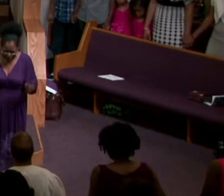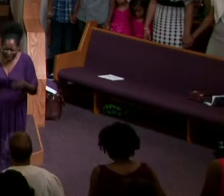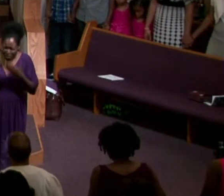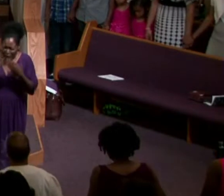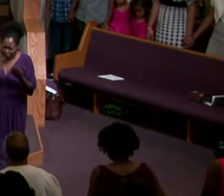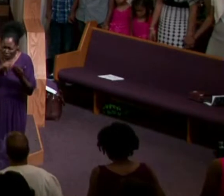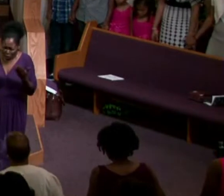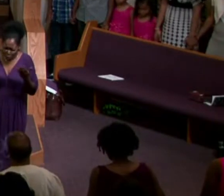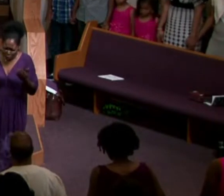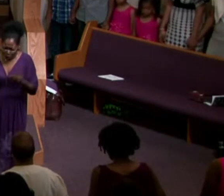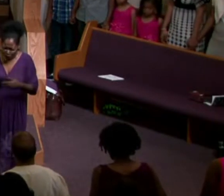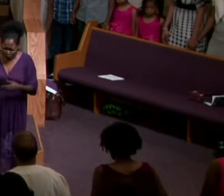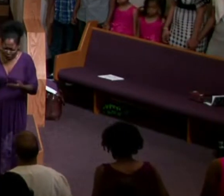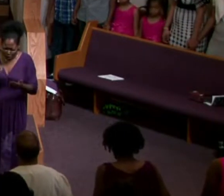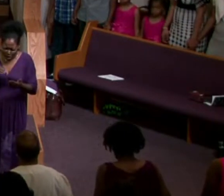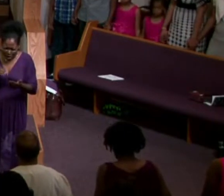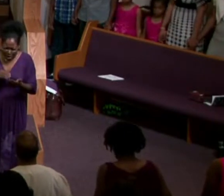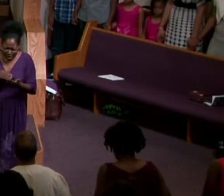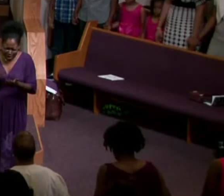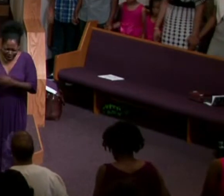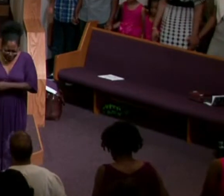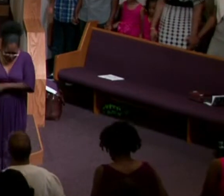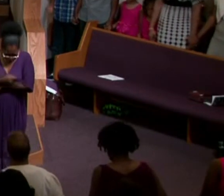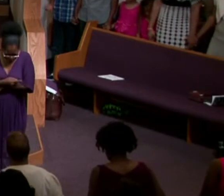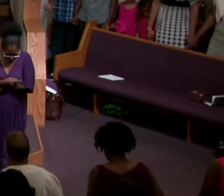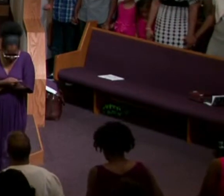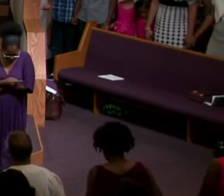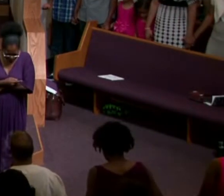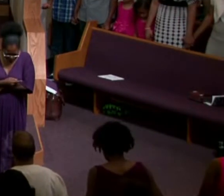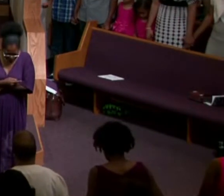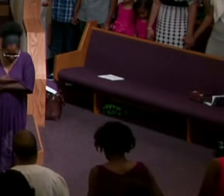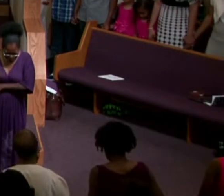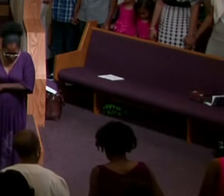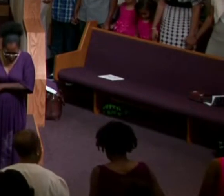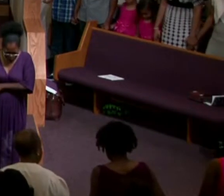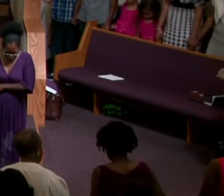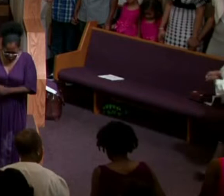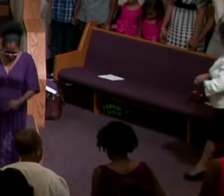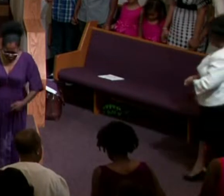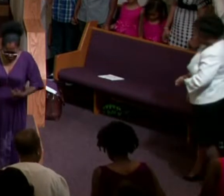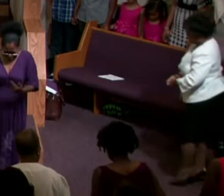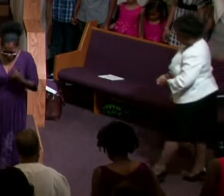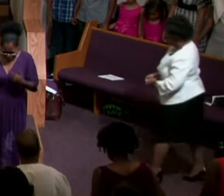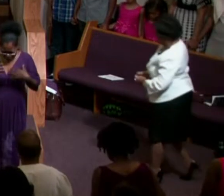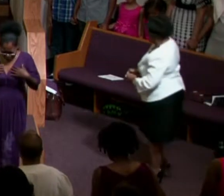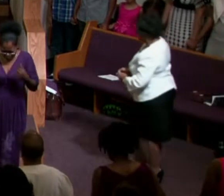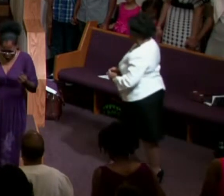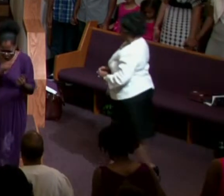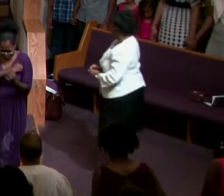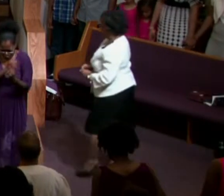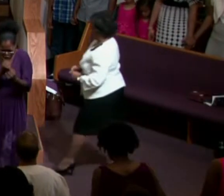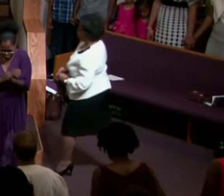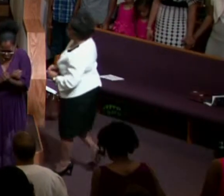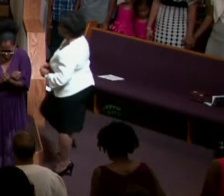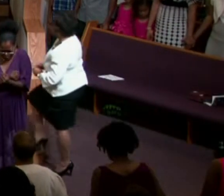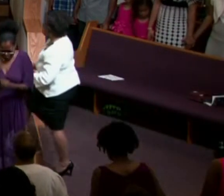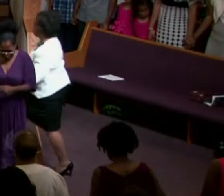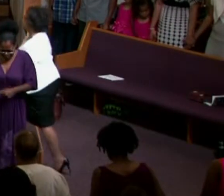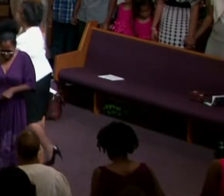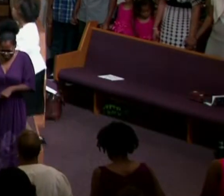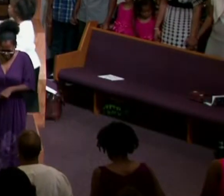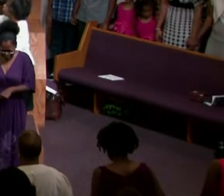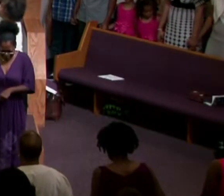more day. Thanking you, Lord, for our life, health, and strength. Thanking you, Lord, for this time and this